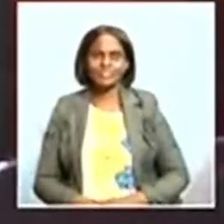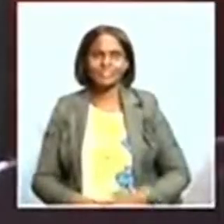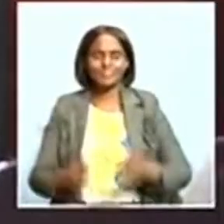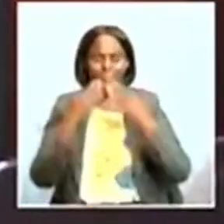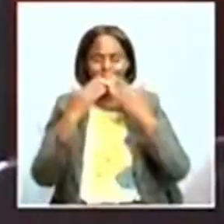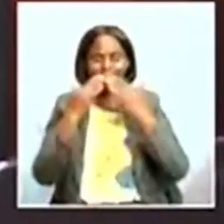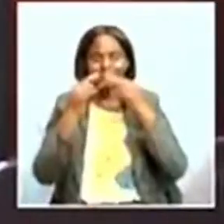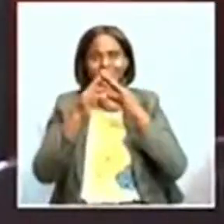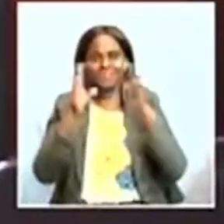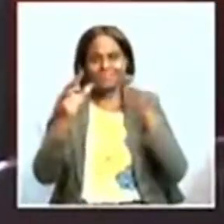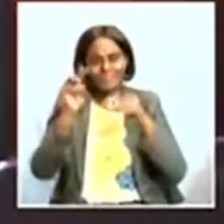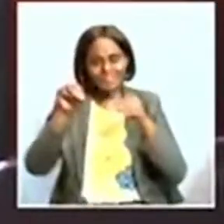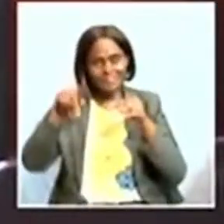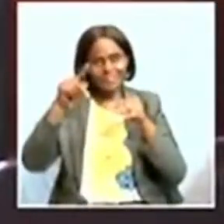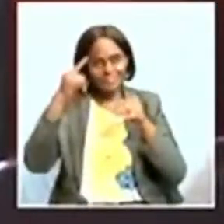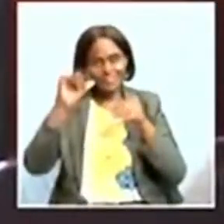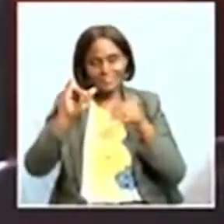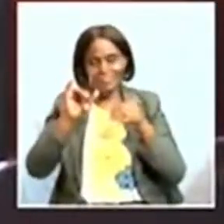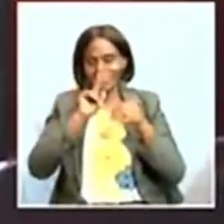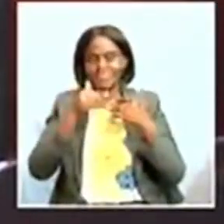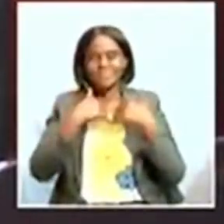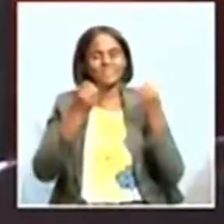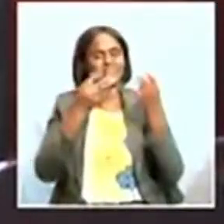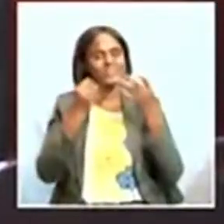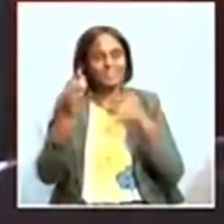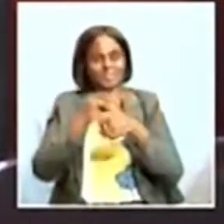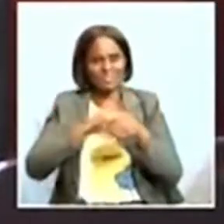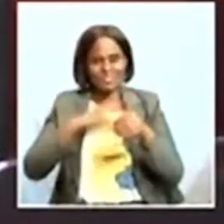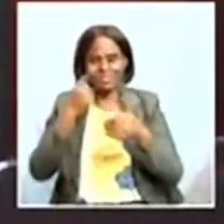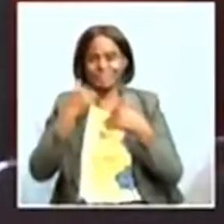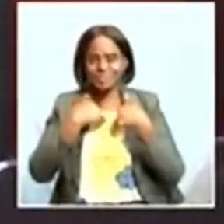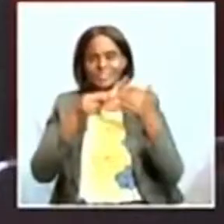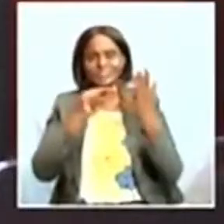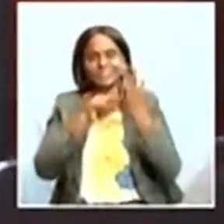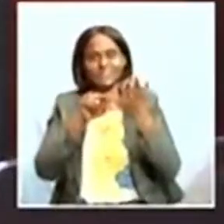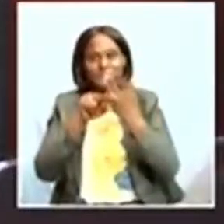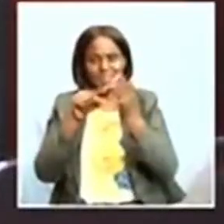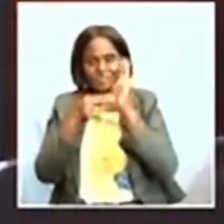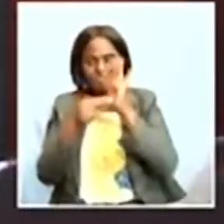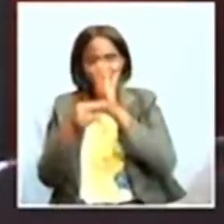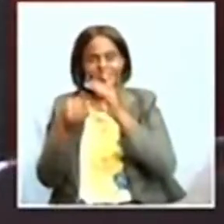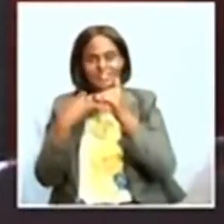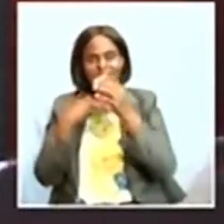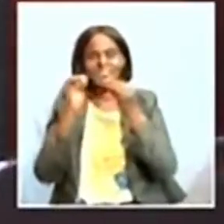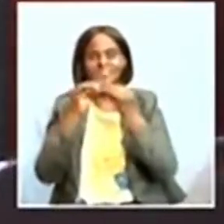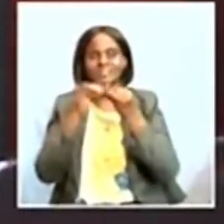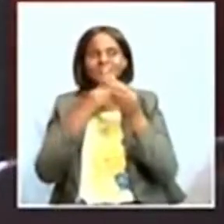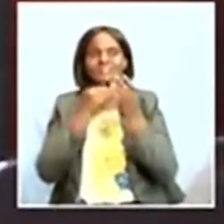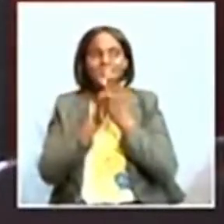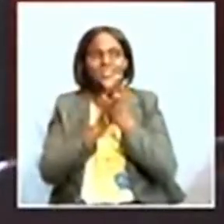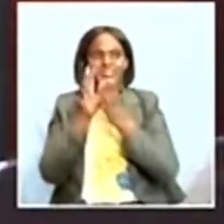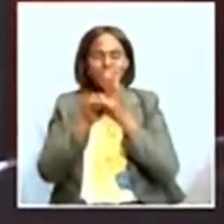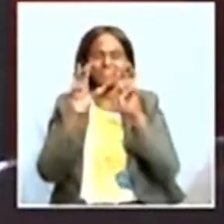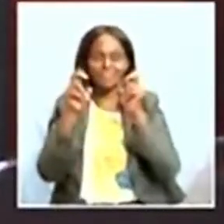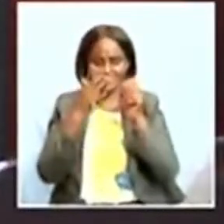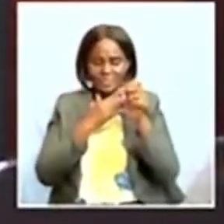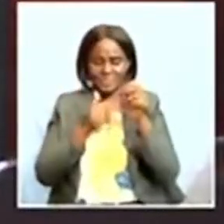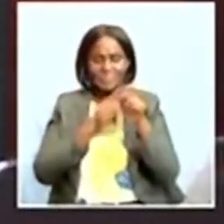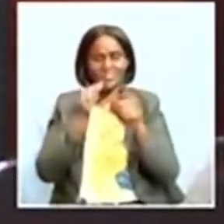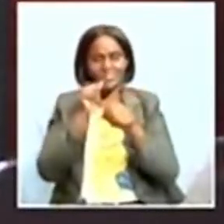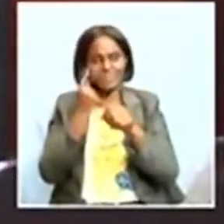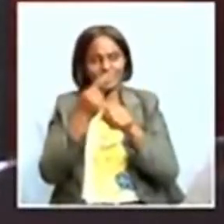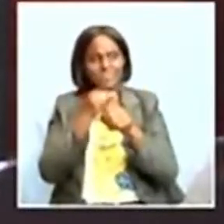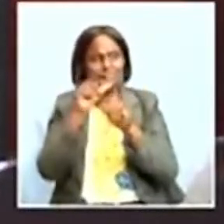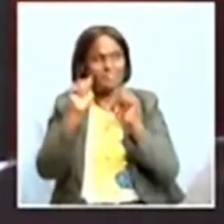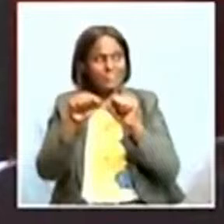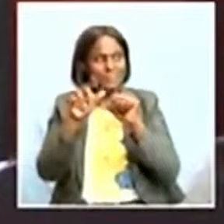Thank you very much, honorable members. There are so many members that have indicated there's a lot of interest in this subject, and unfortunately I will not